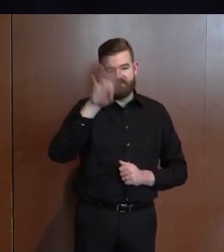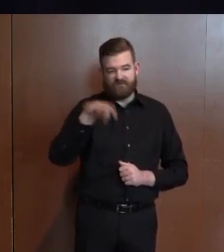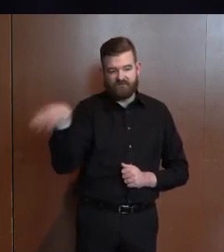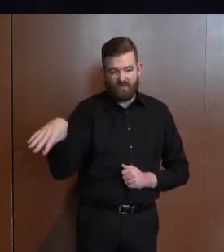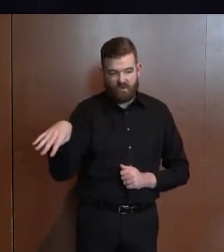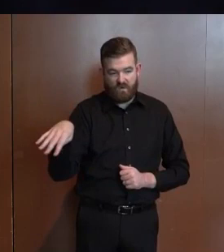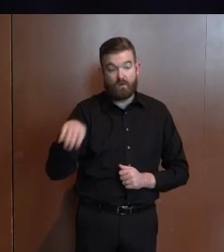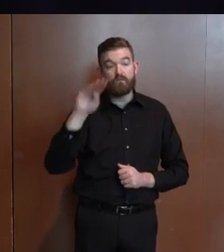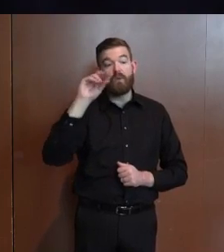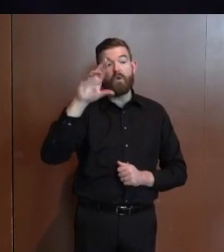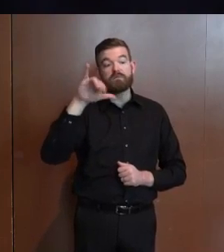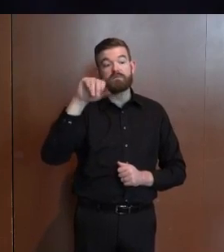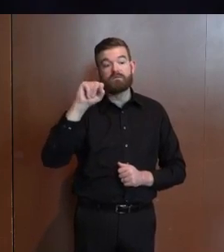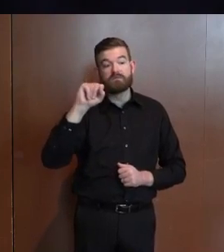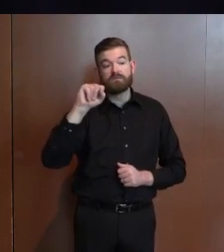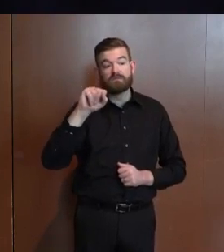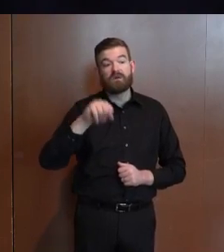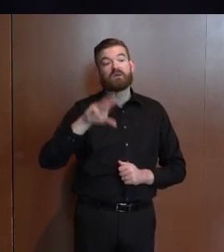Monmouth,